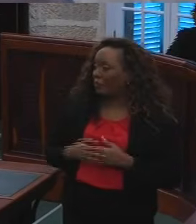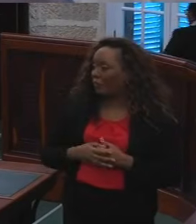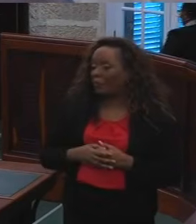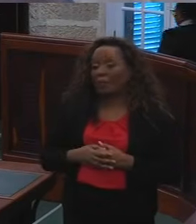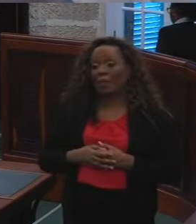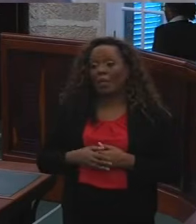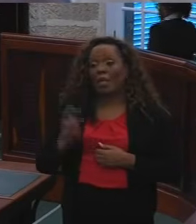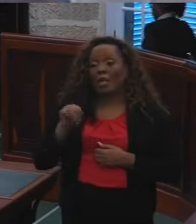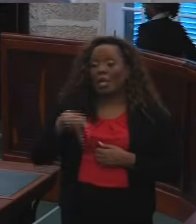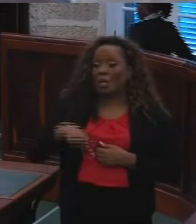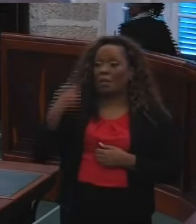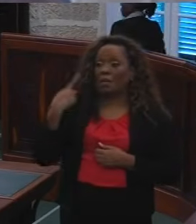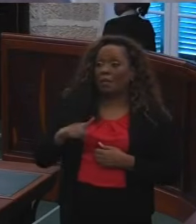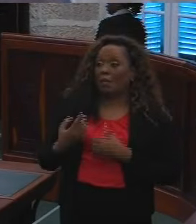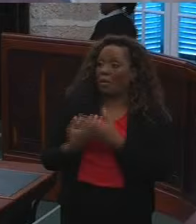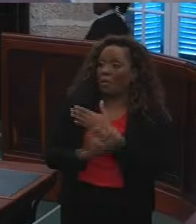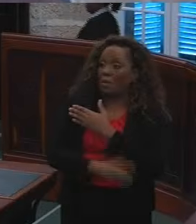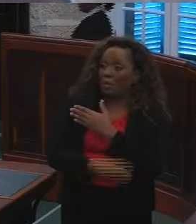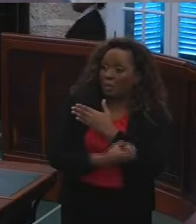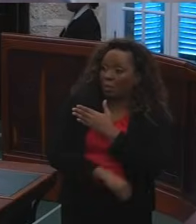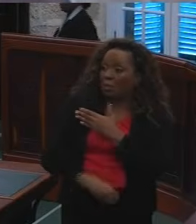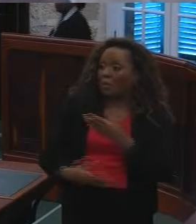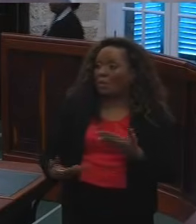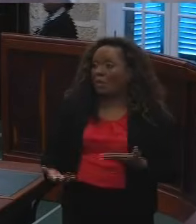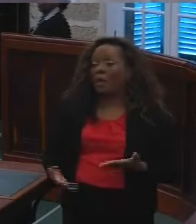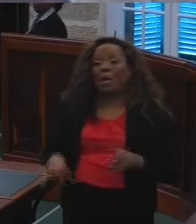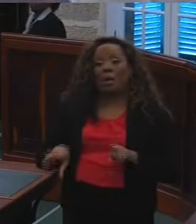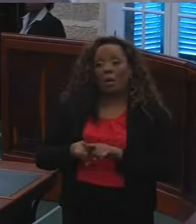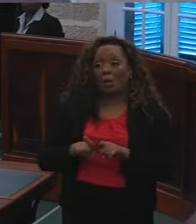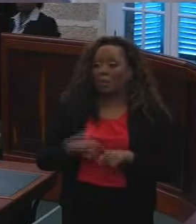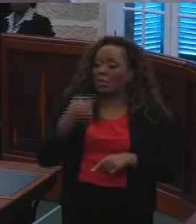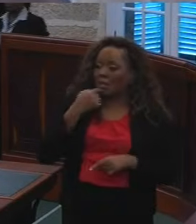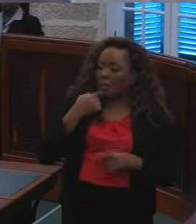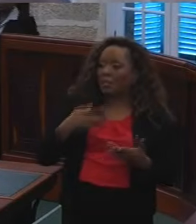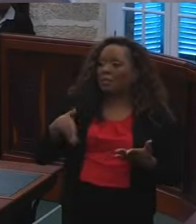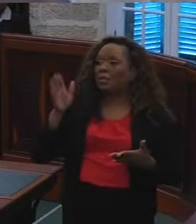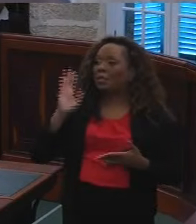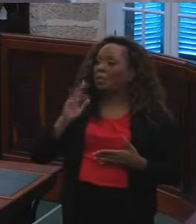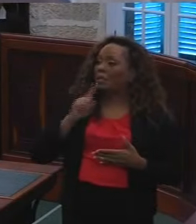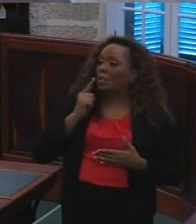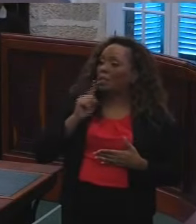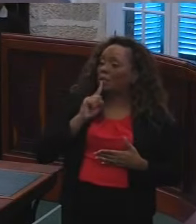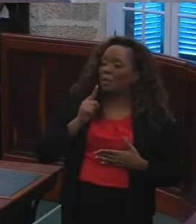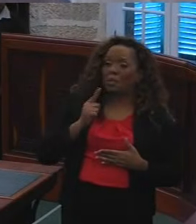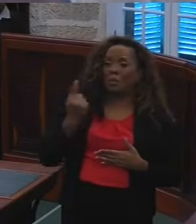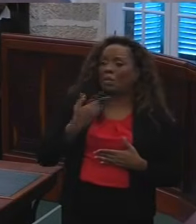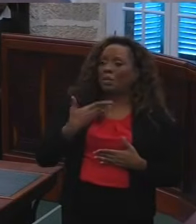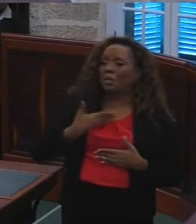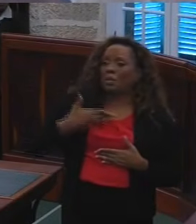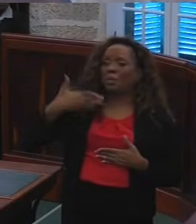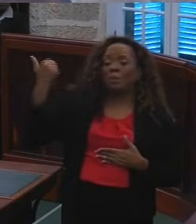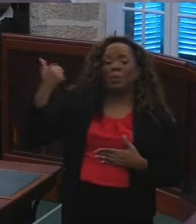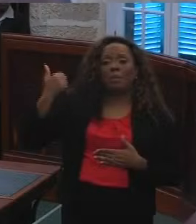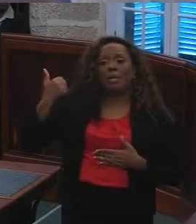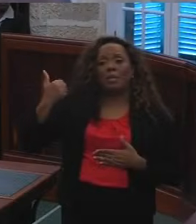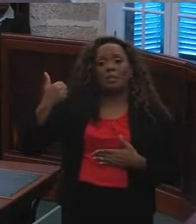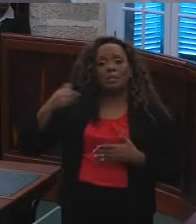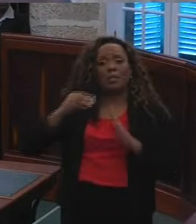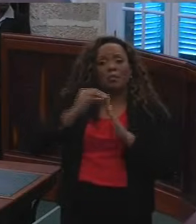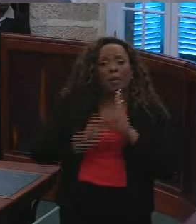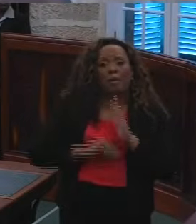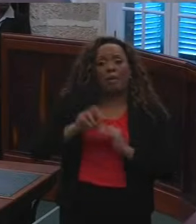based on performance, gone on record as being one of the best sports ministers that Barbados ever